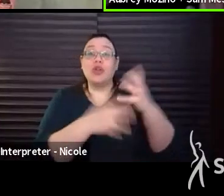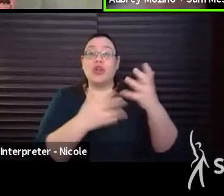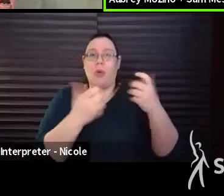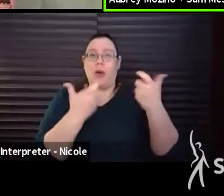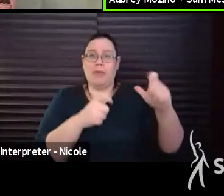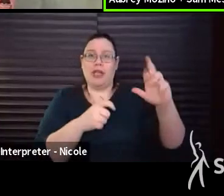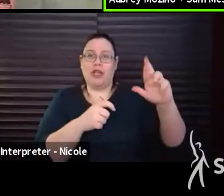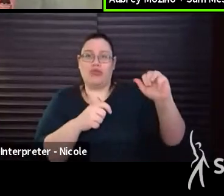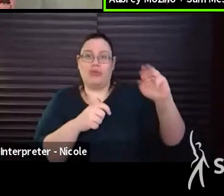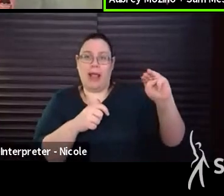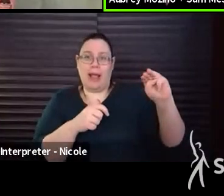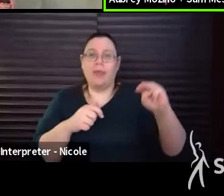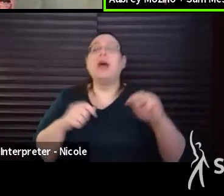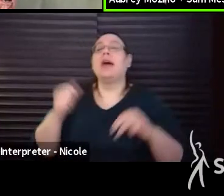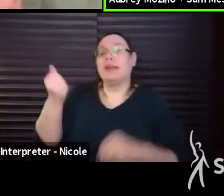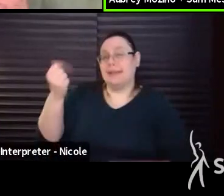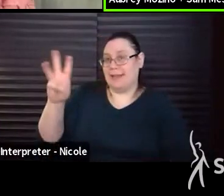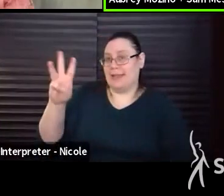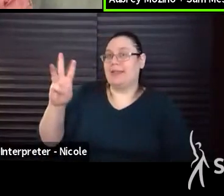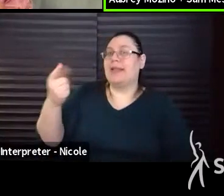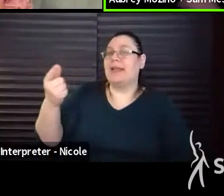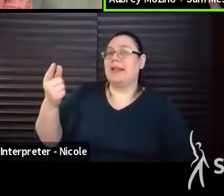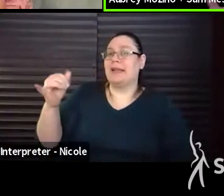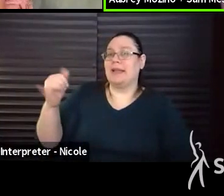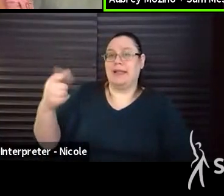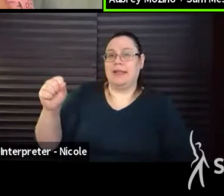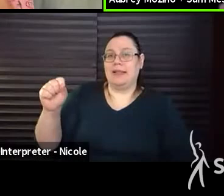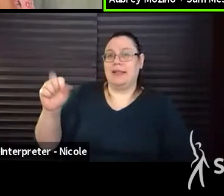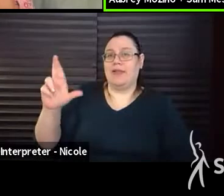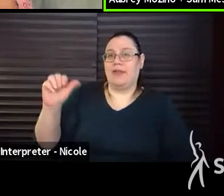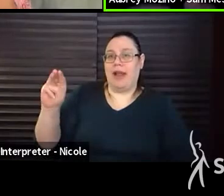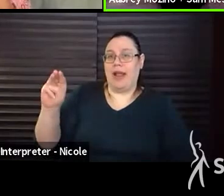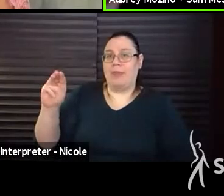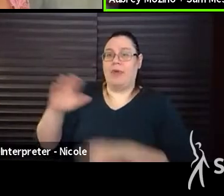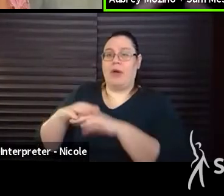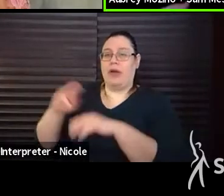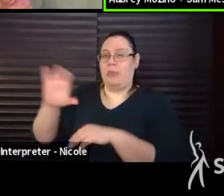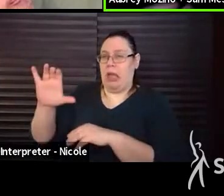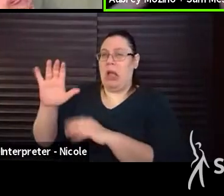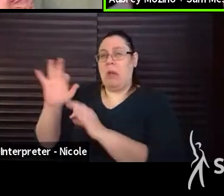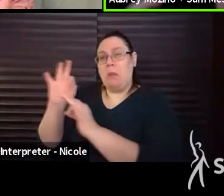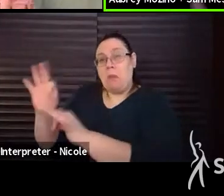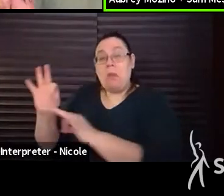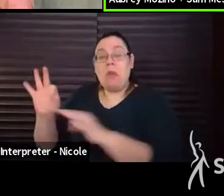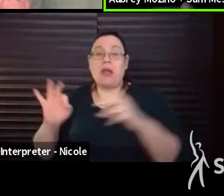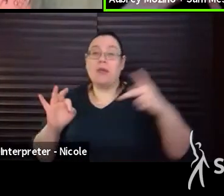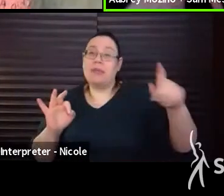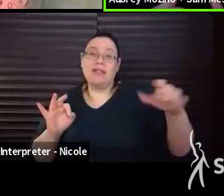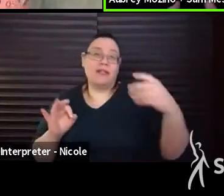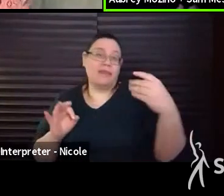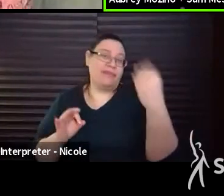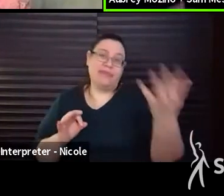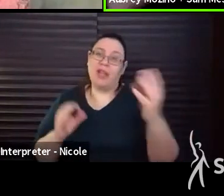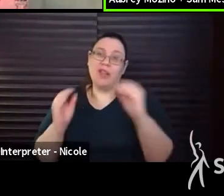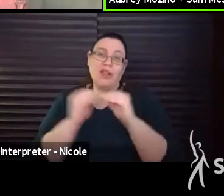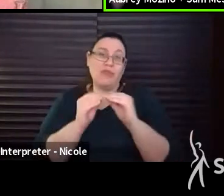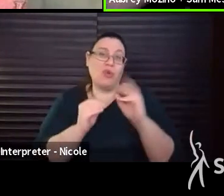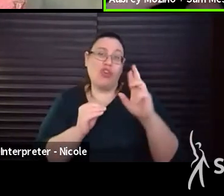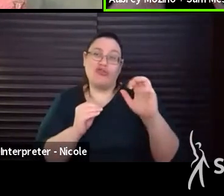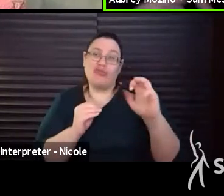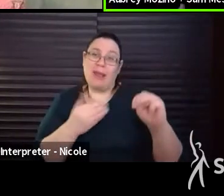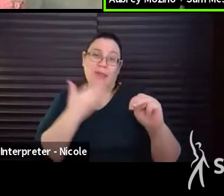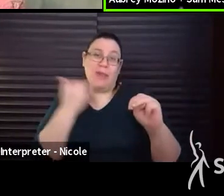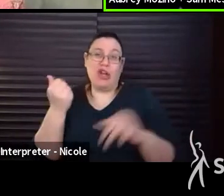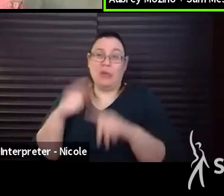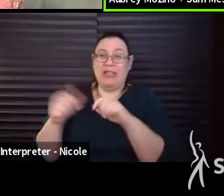16 gigs of RAM on your Mac is probably about what you want to have on the PC. Look, the more RAM, the better, but 16 is really kind